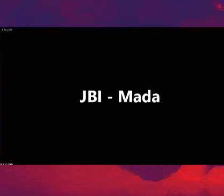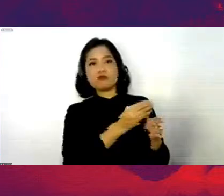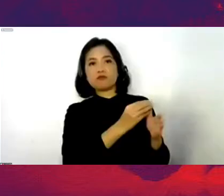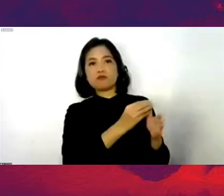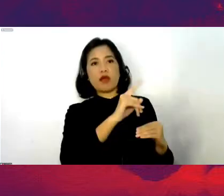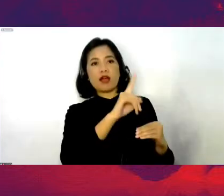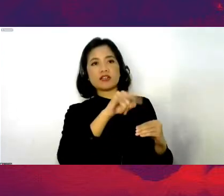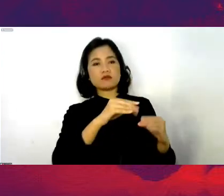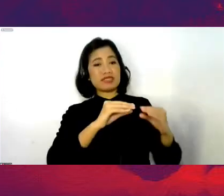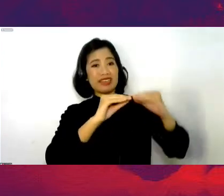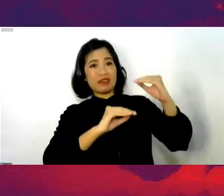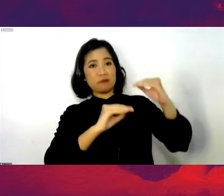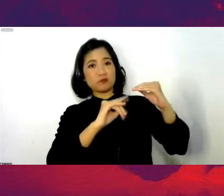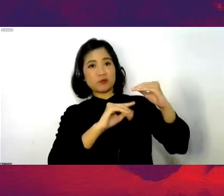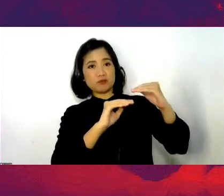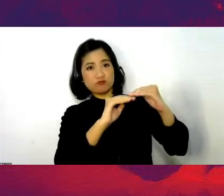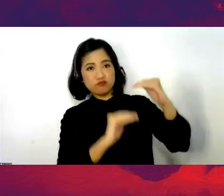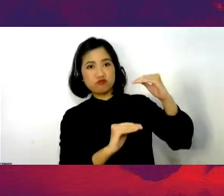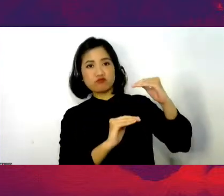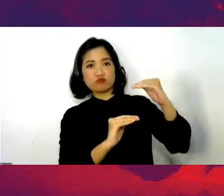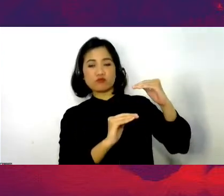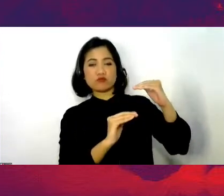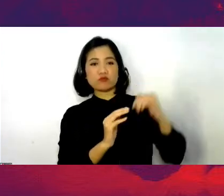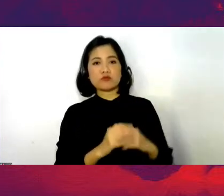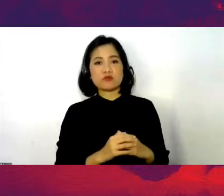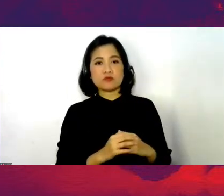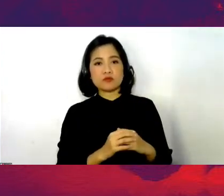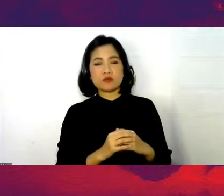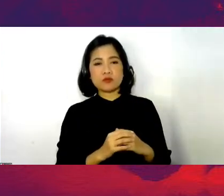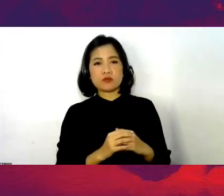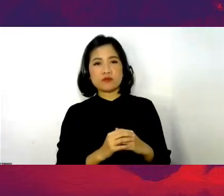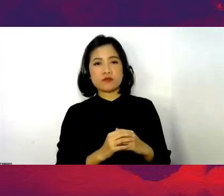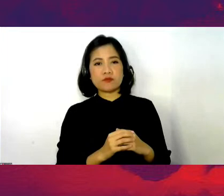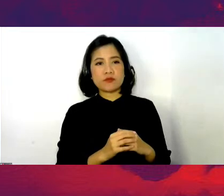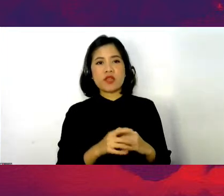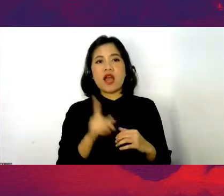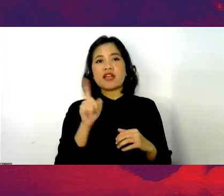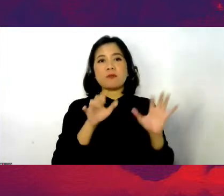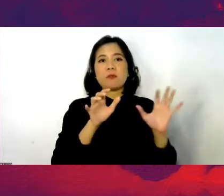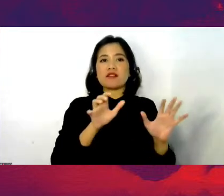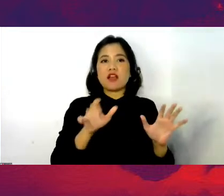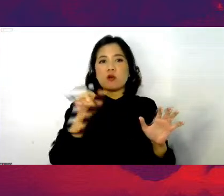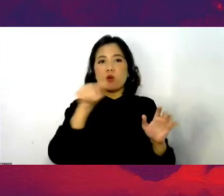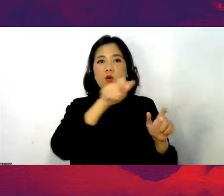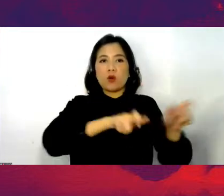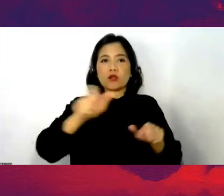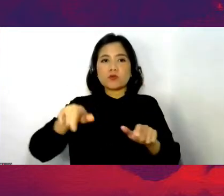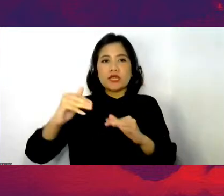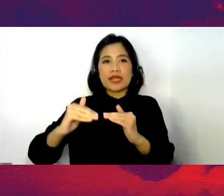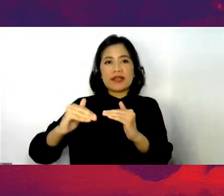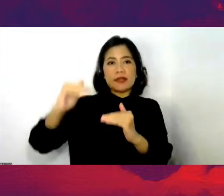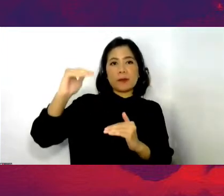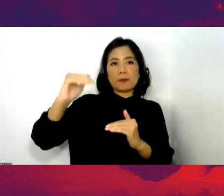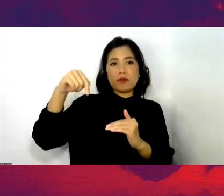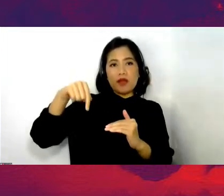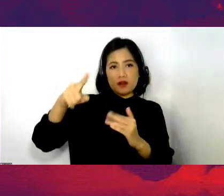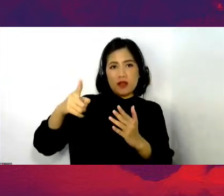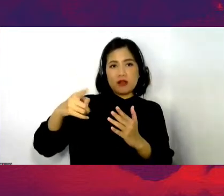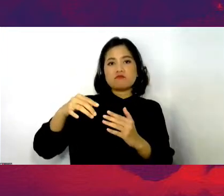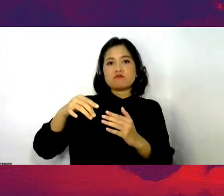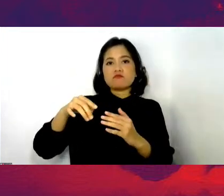different fundamental measure. The first one, with alpha equals 0, turns everything that's